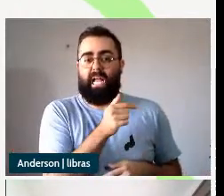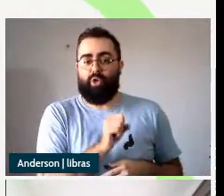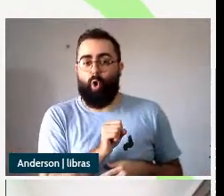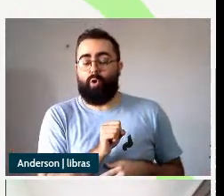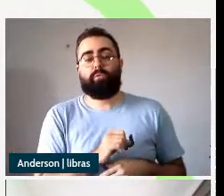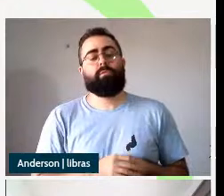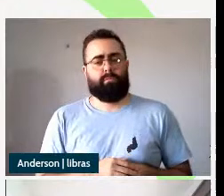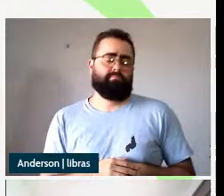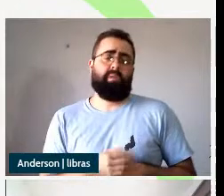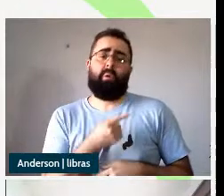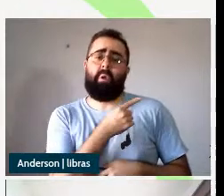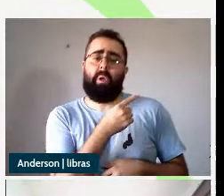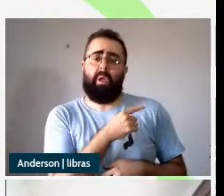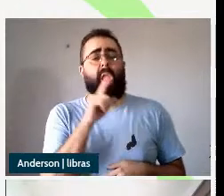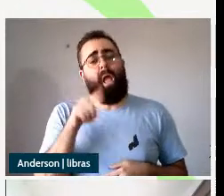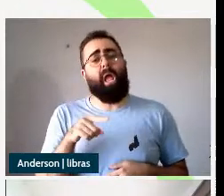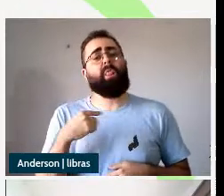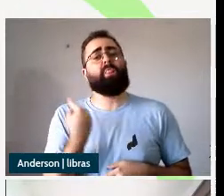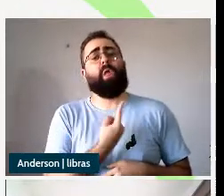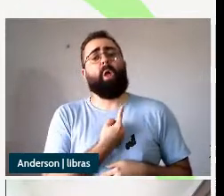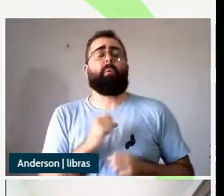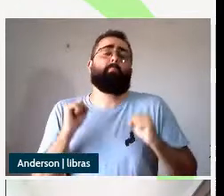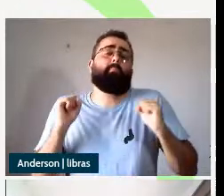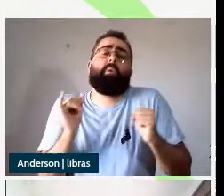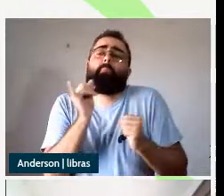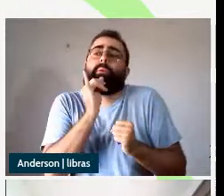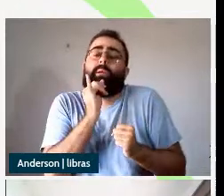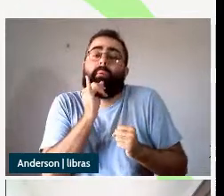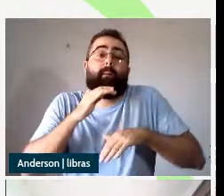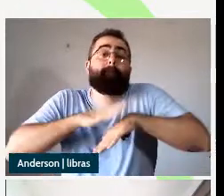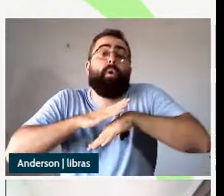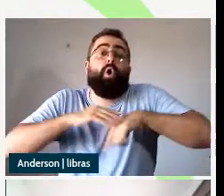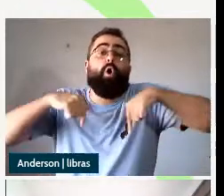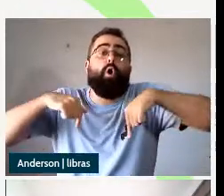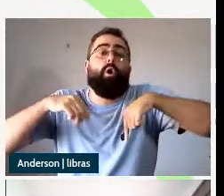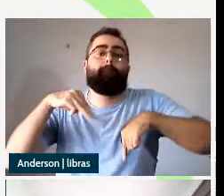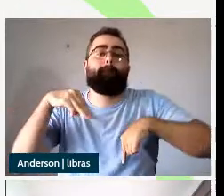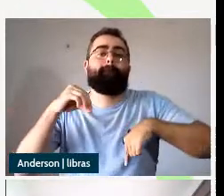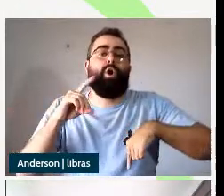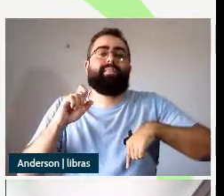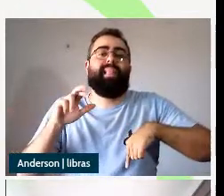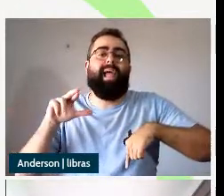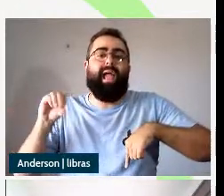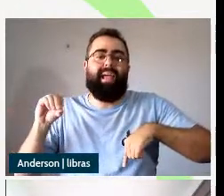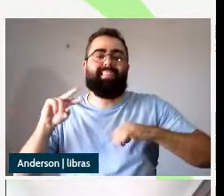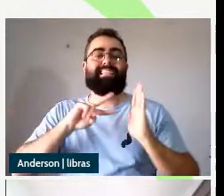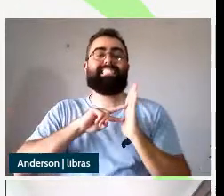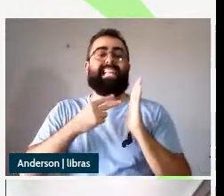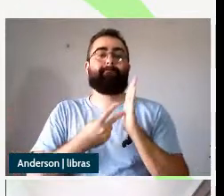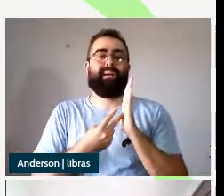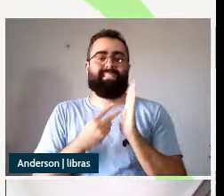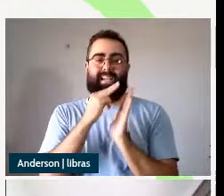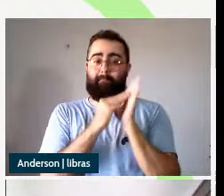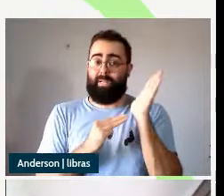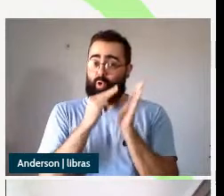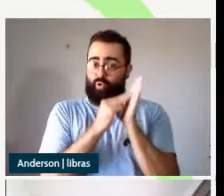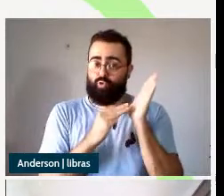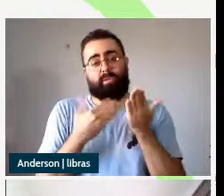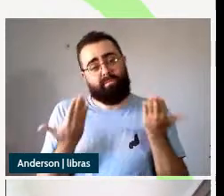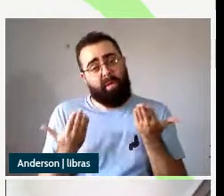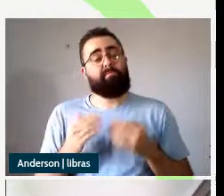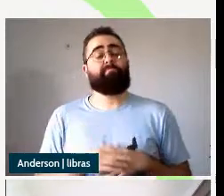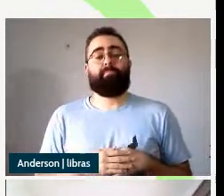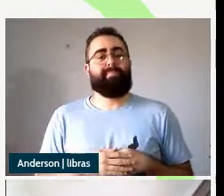approach from, I don't know, contemporary semantics, or an alternative semantics approach. So these are the three things that I want to